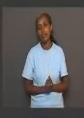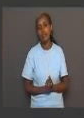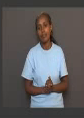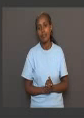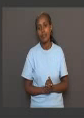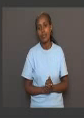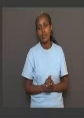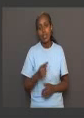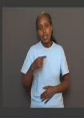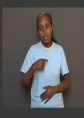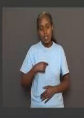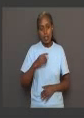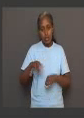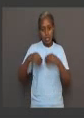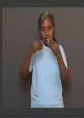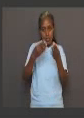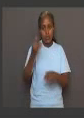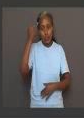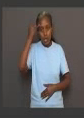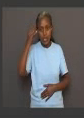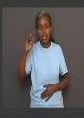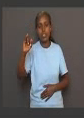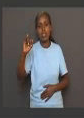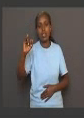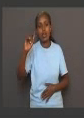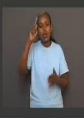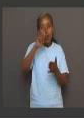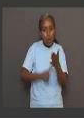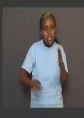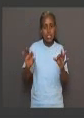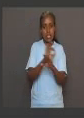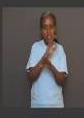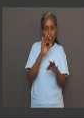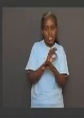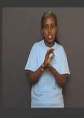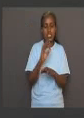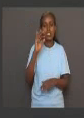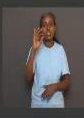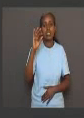I will even give you an idea of what the function looks like.